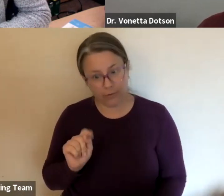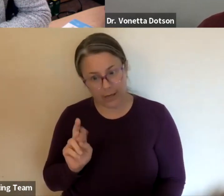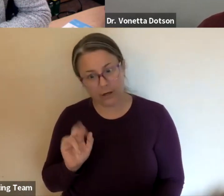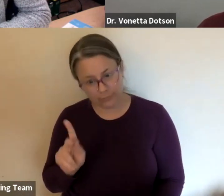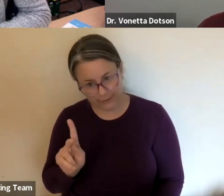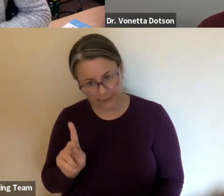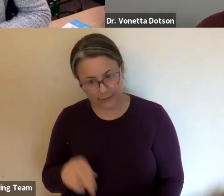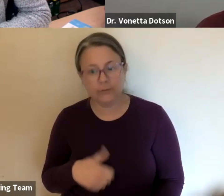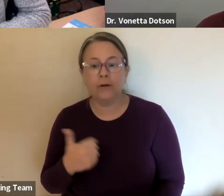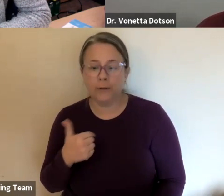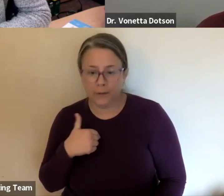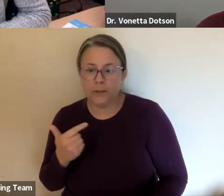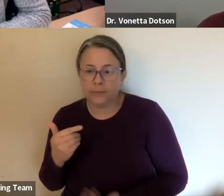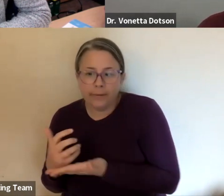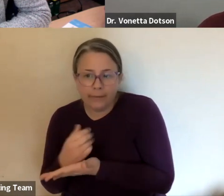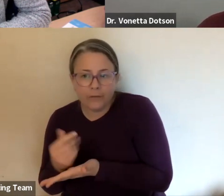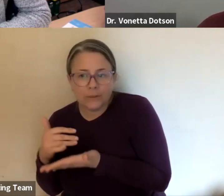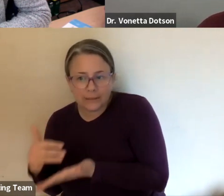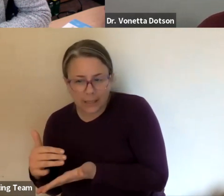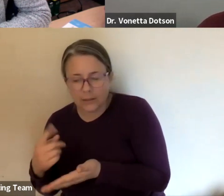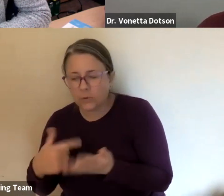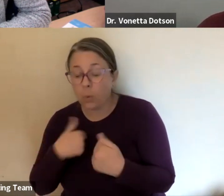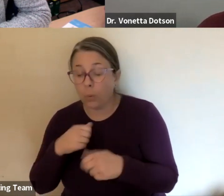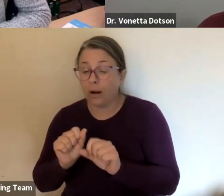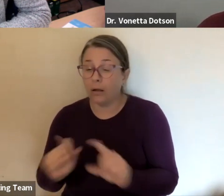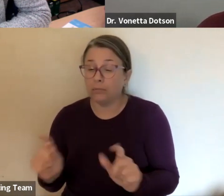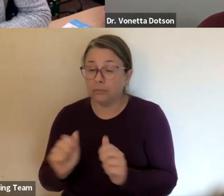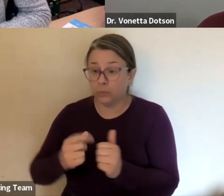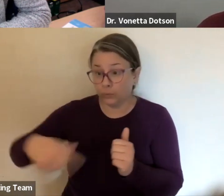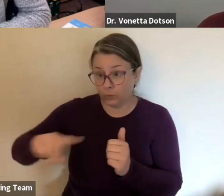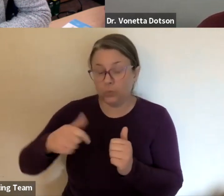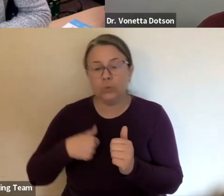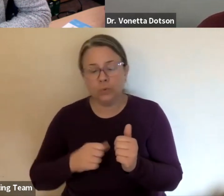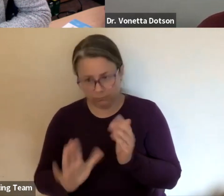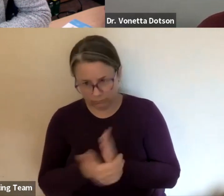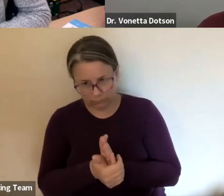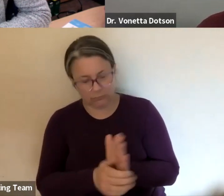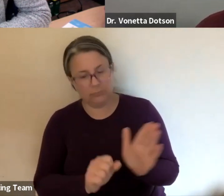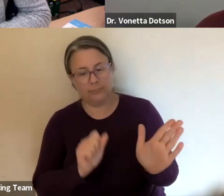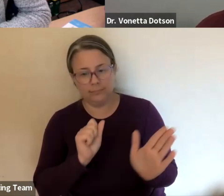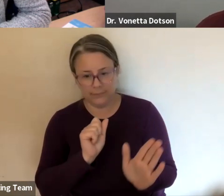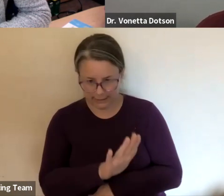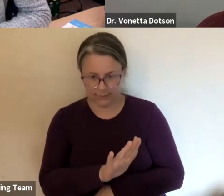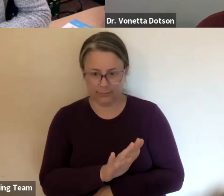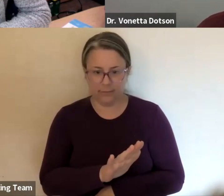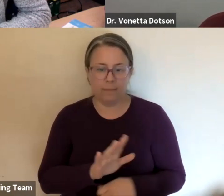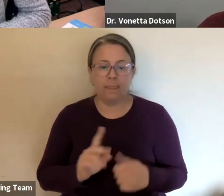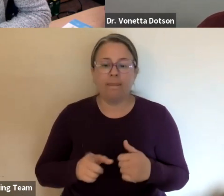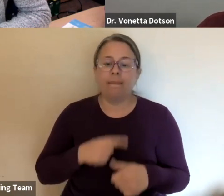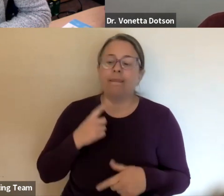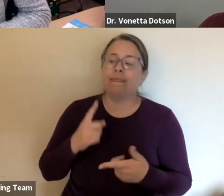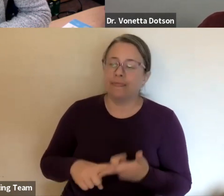time processing it with my student and the rest of the lab because we realized there are some ways in which the